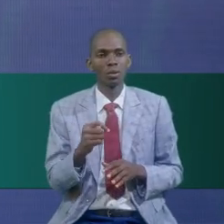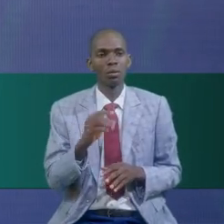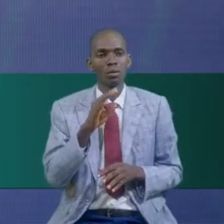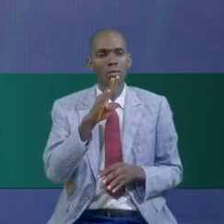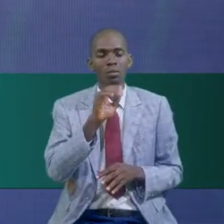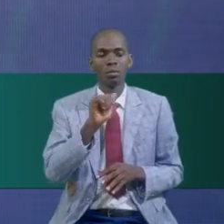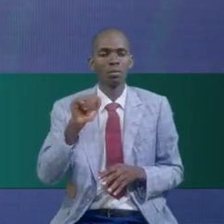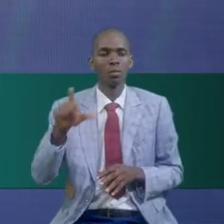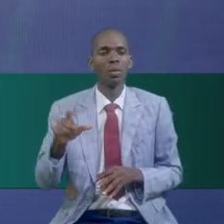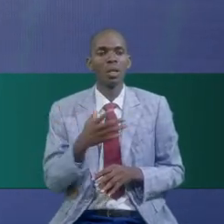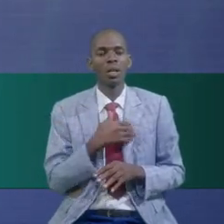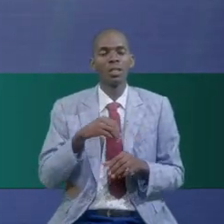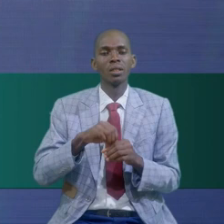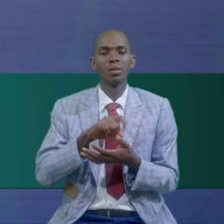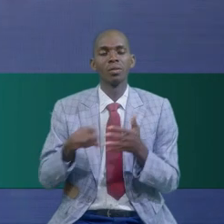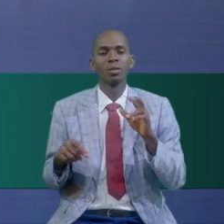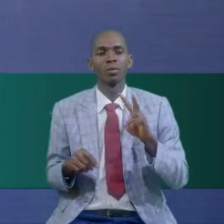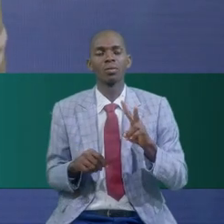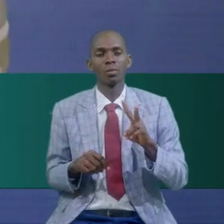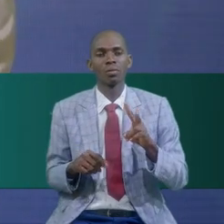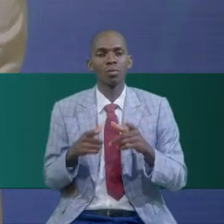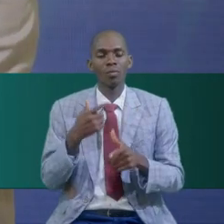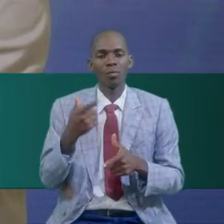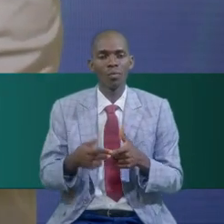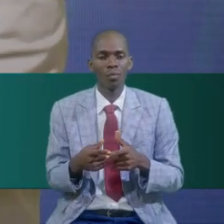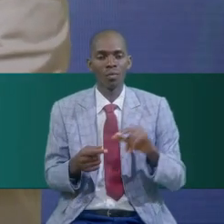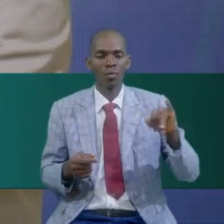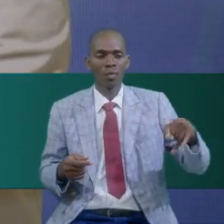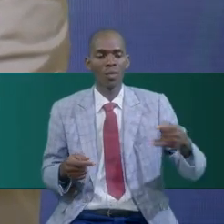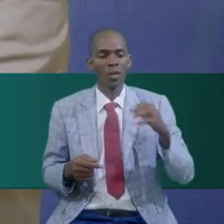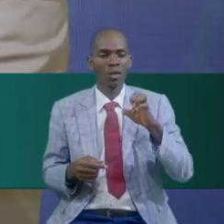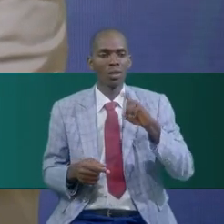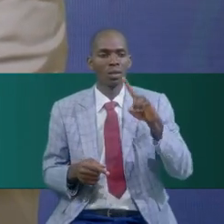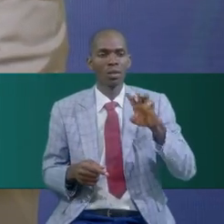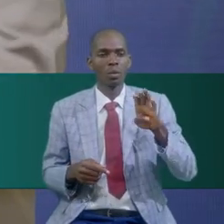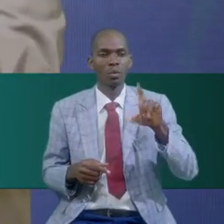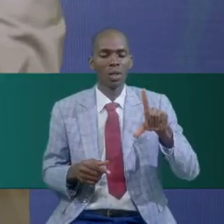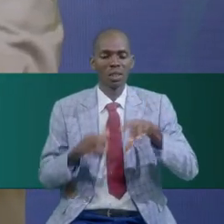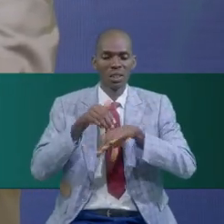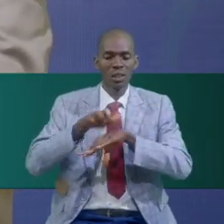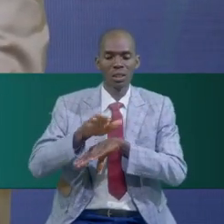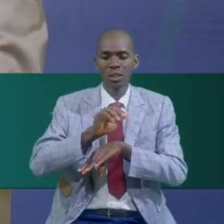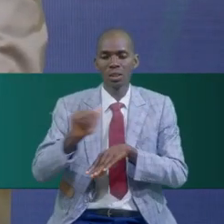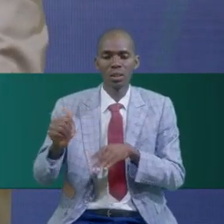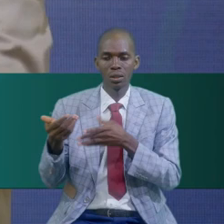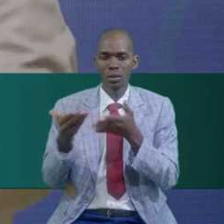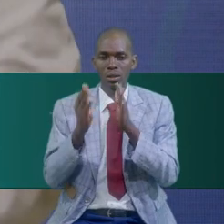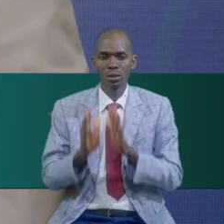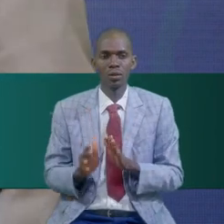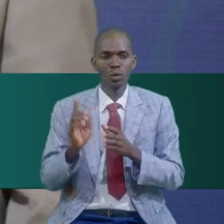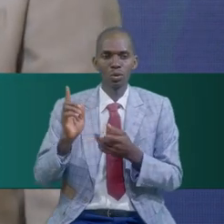2, then Jezebel sent a messenger unto